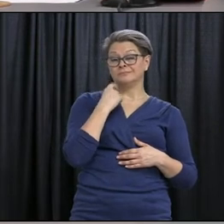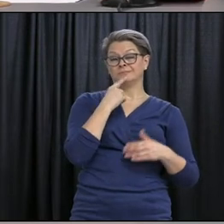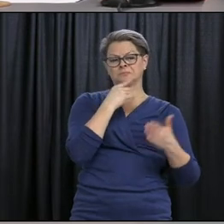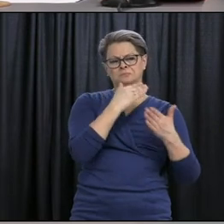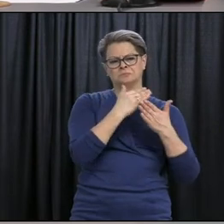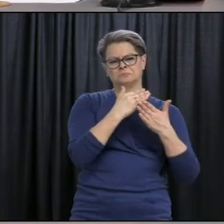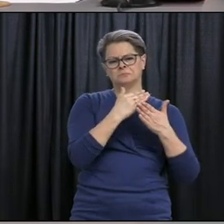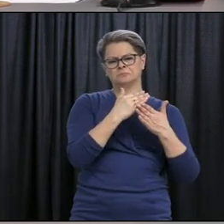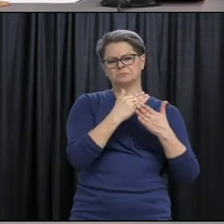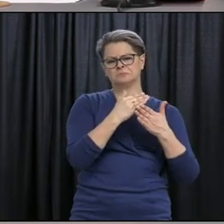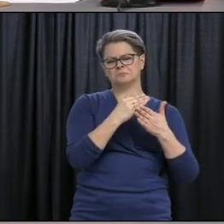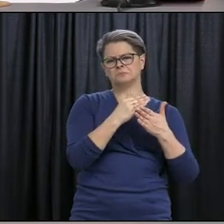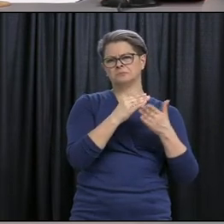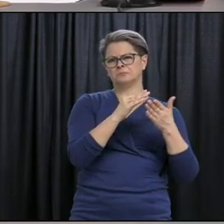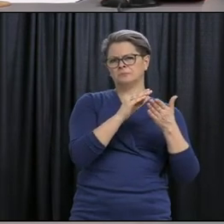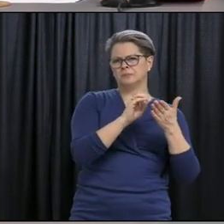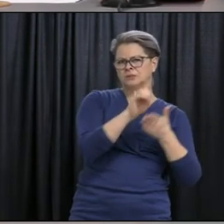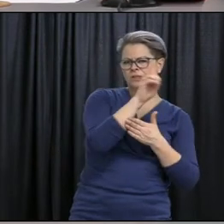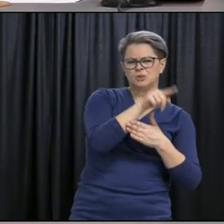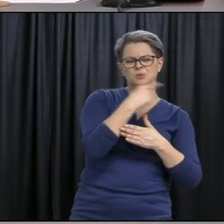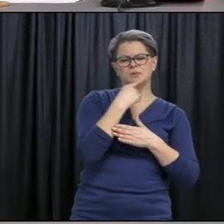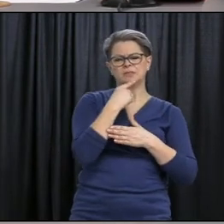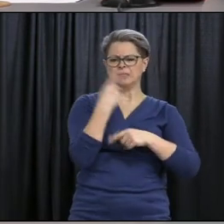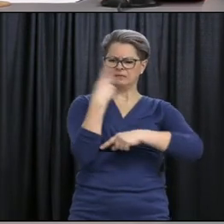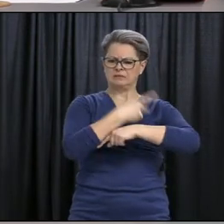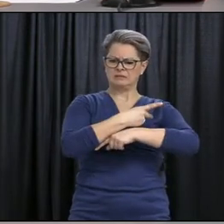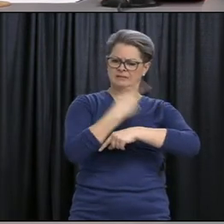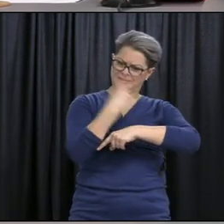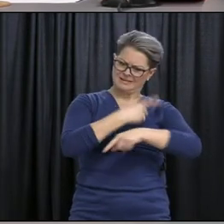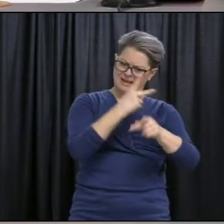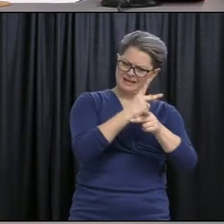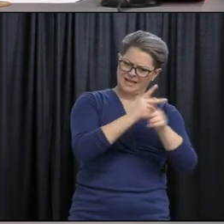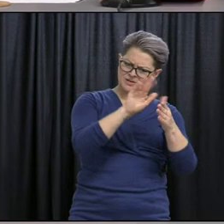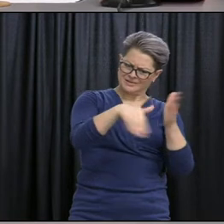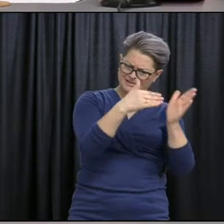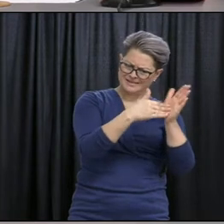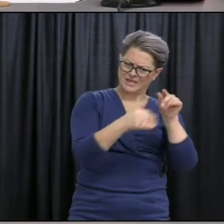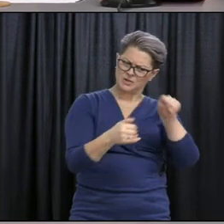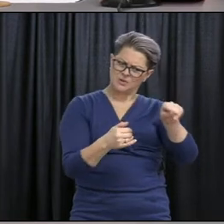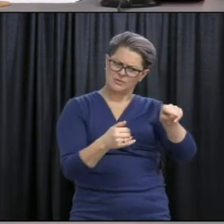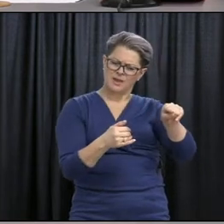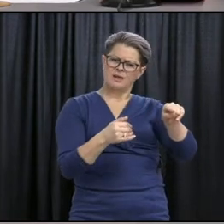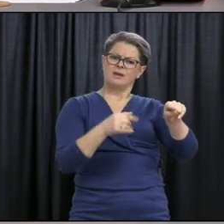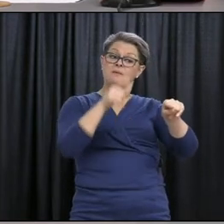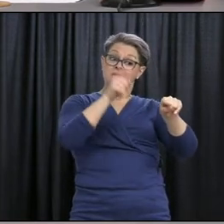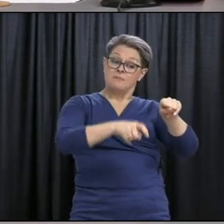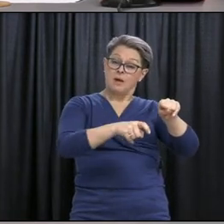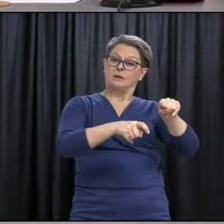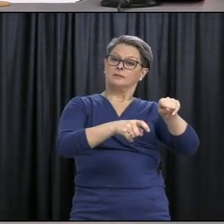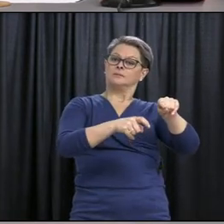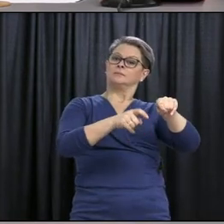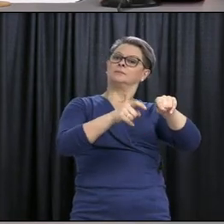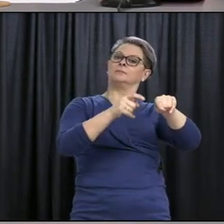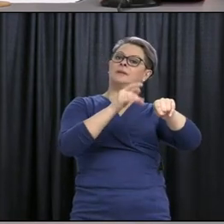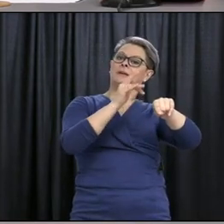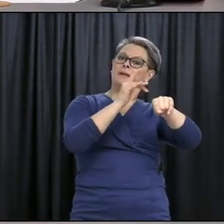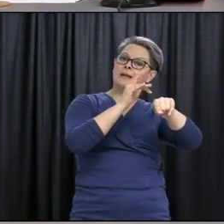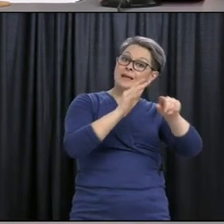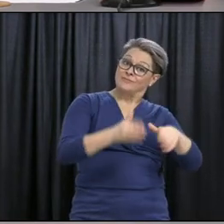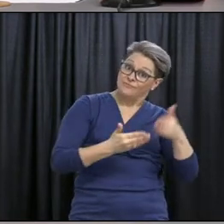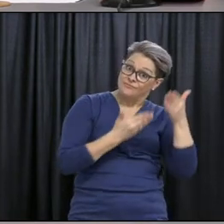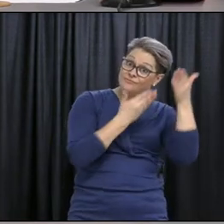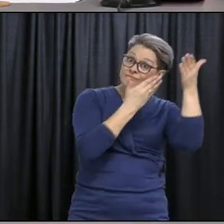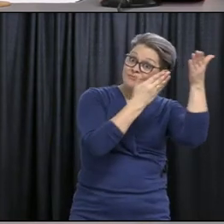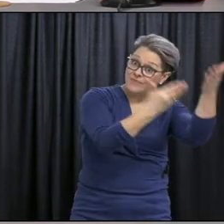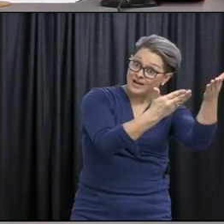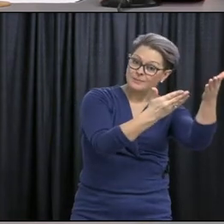recommending that the daycare centers make the centers available. So I don't want to get too hung